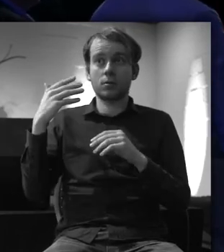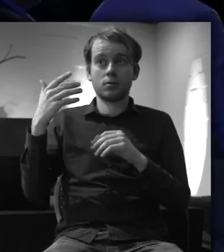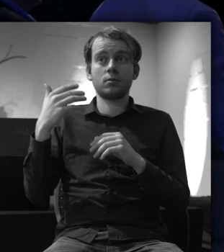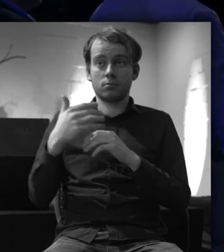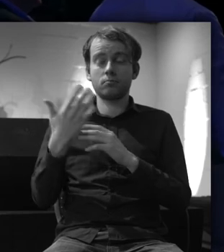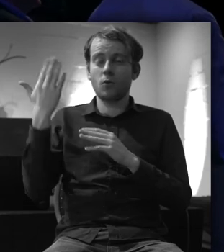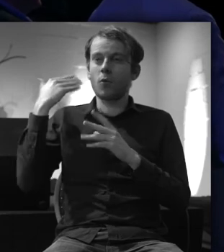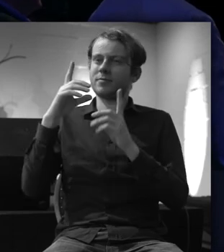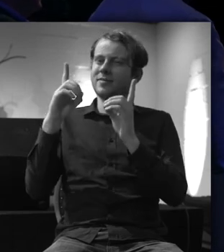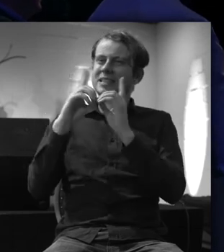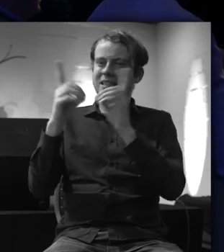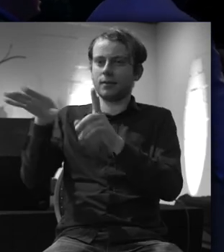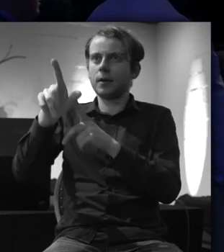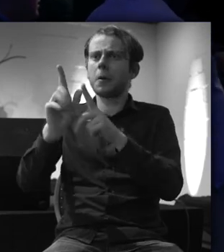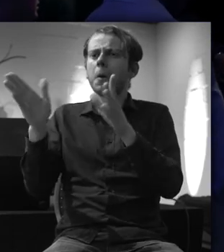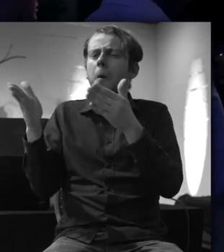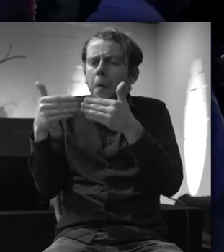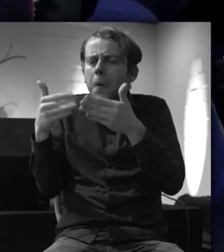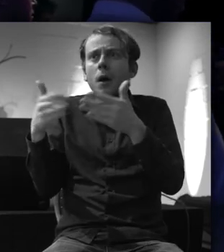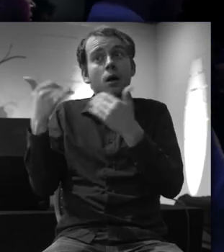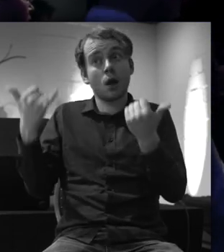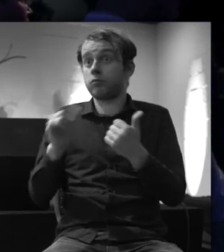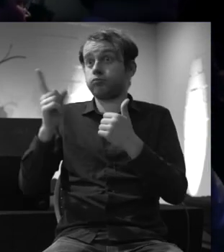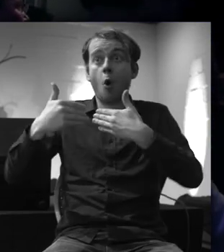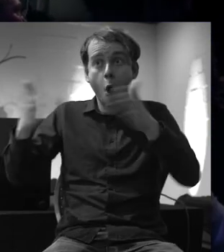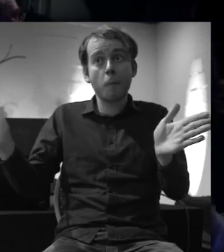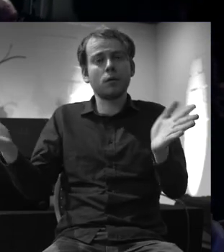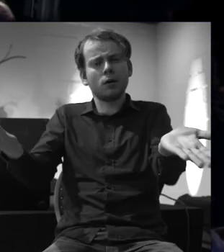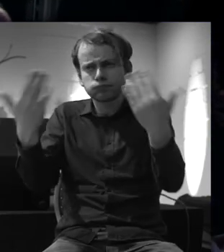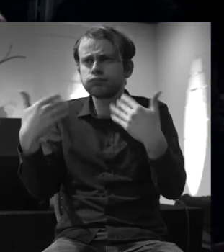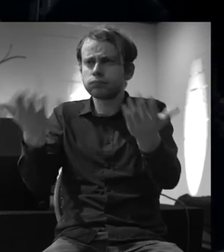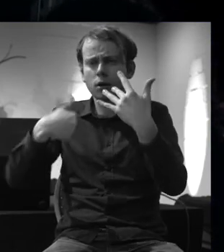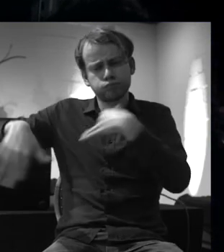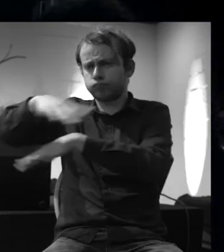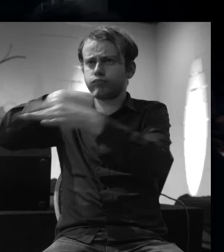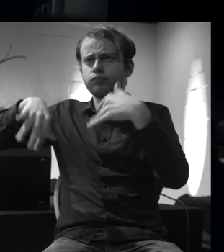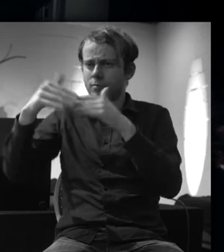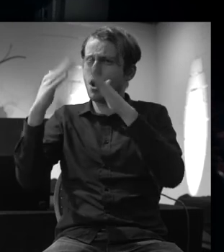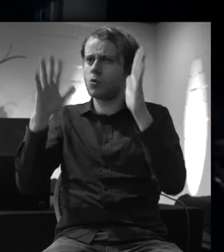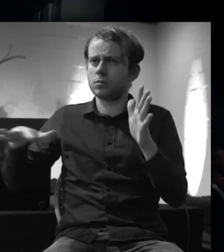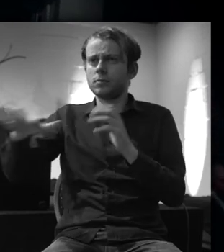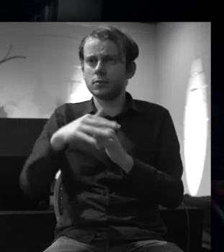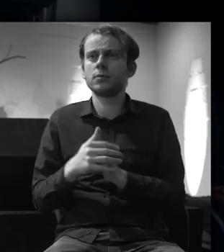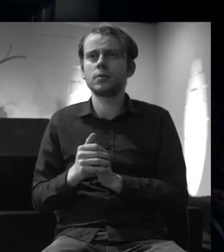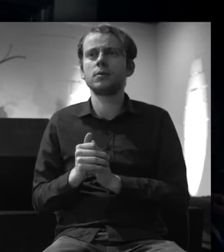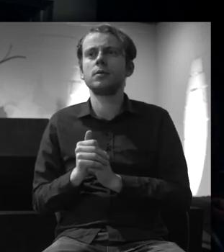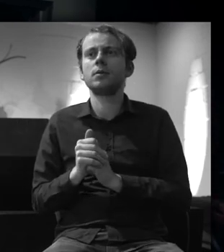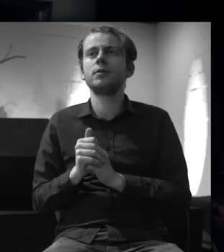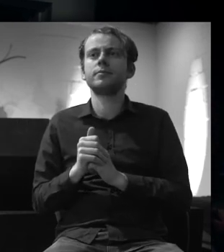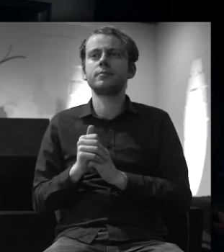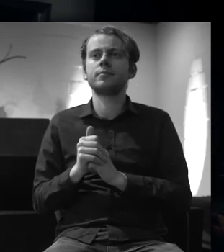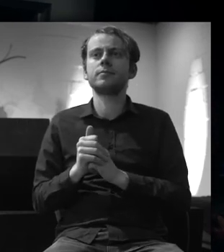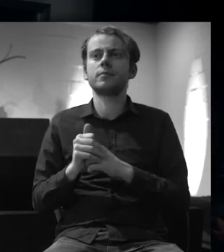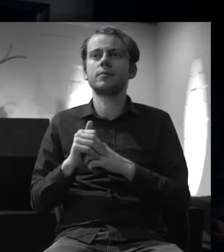people to interact and keep plugged into a community that really fuel your momentum and fuel